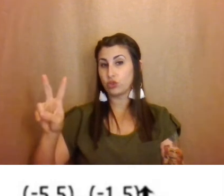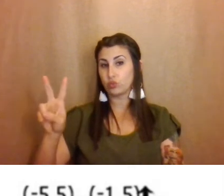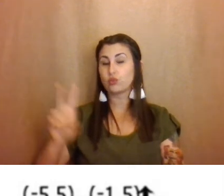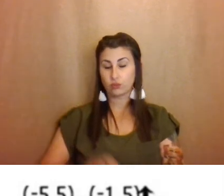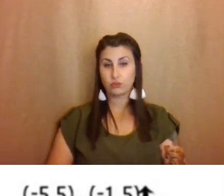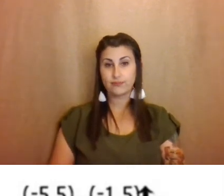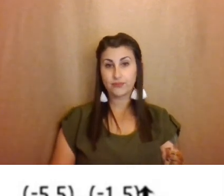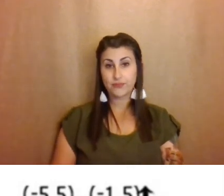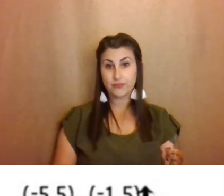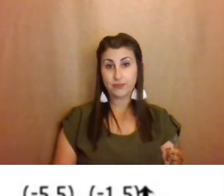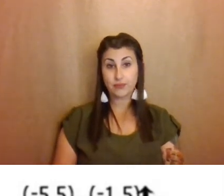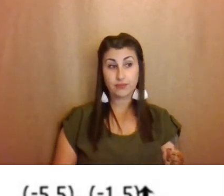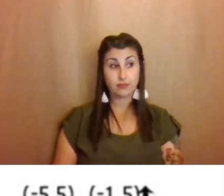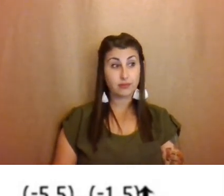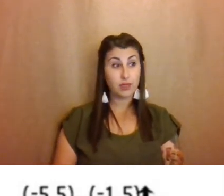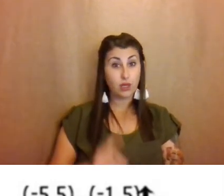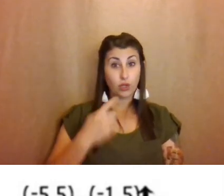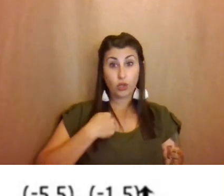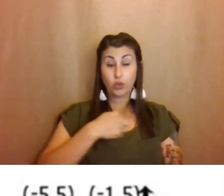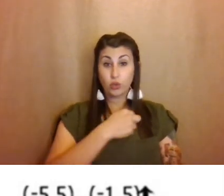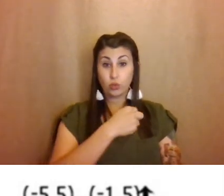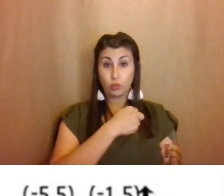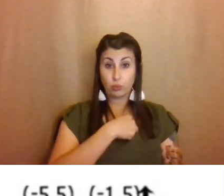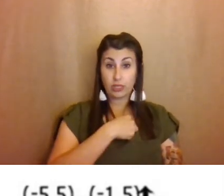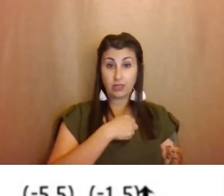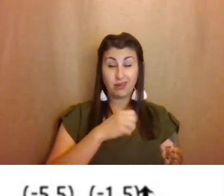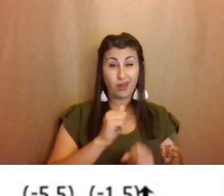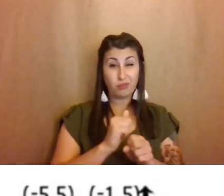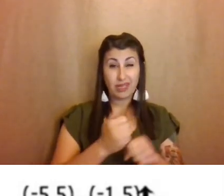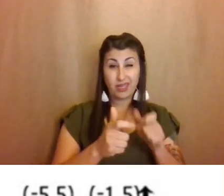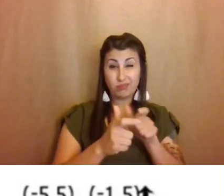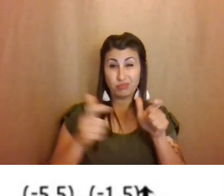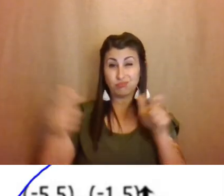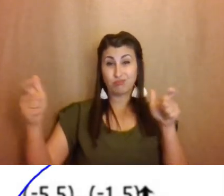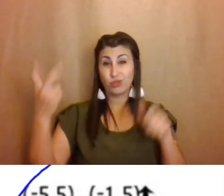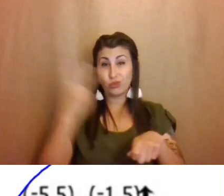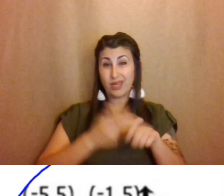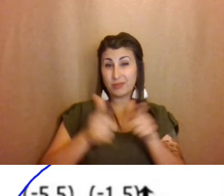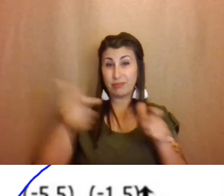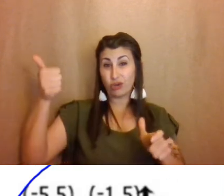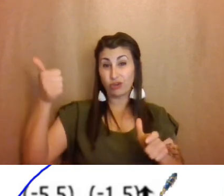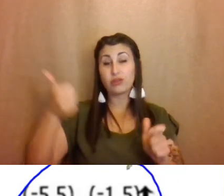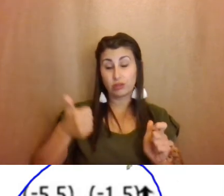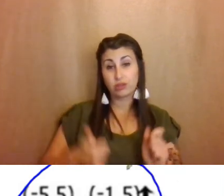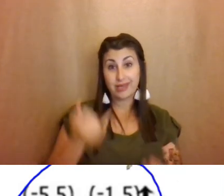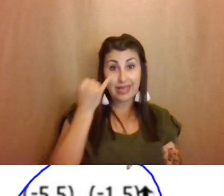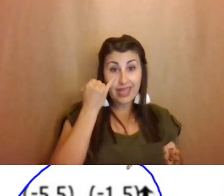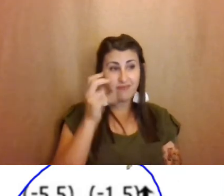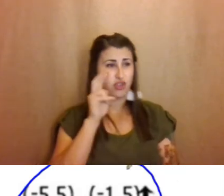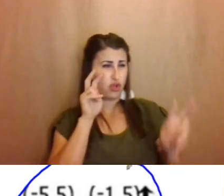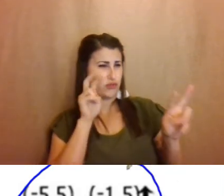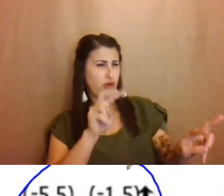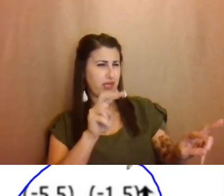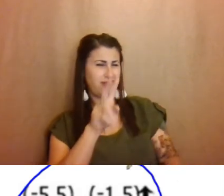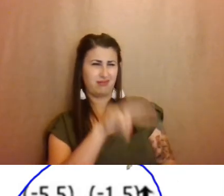We're making it twice as big, okay? If you were looking at this and you're like, wait a